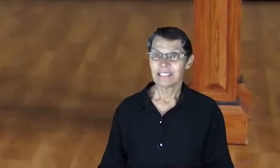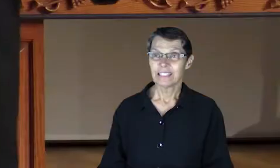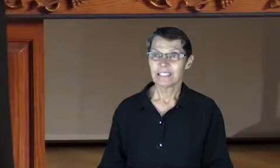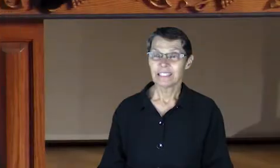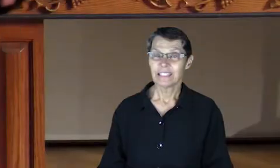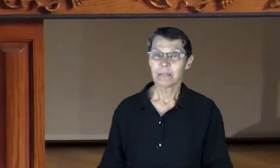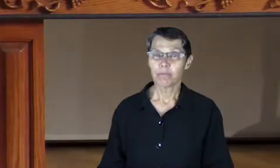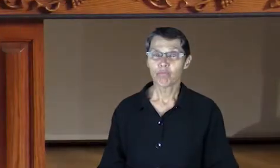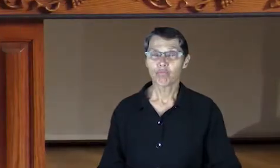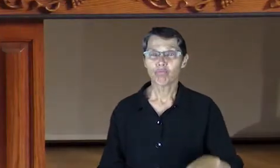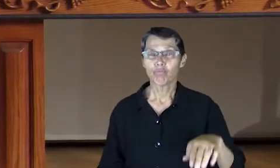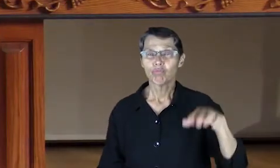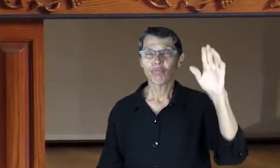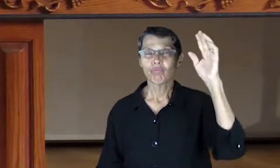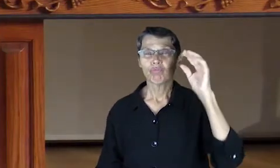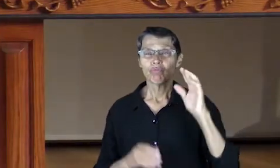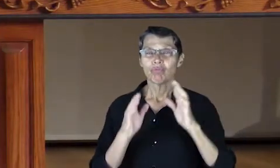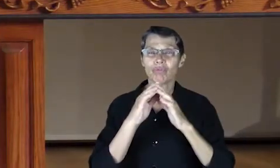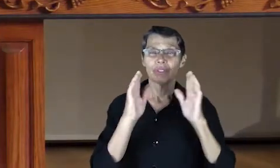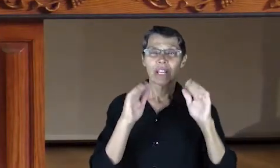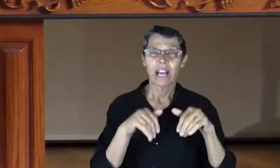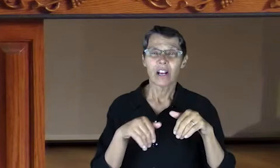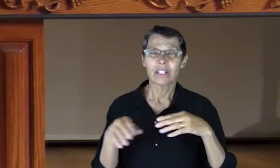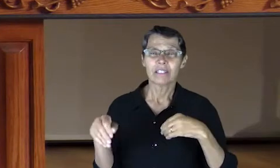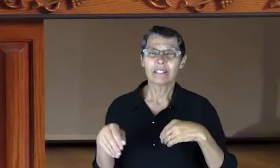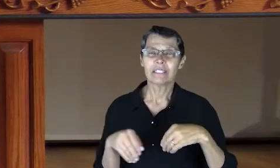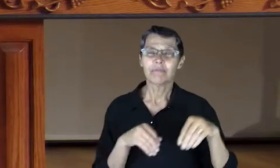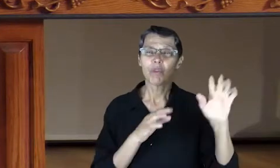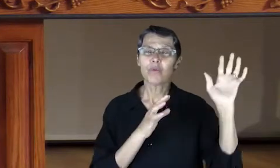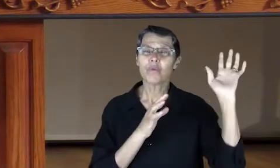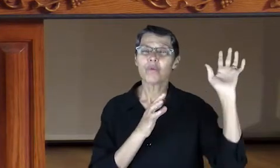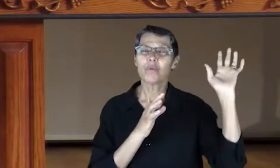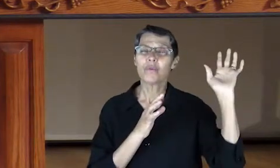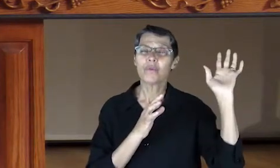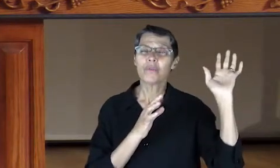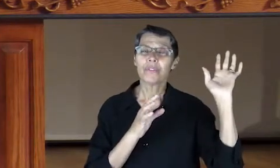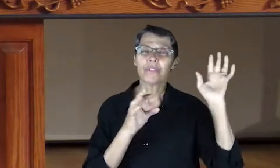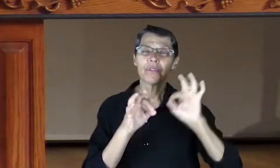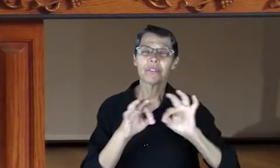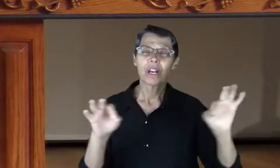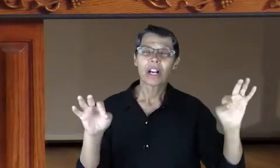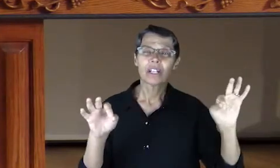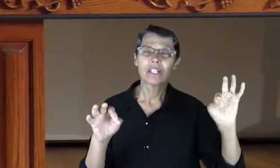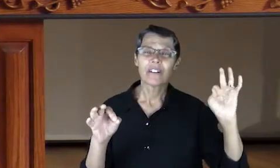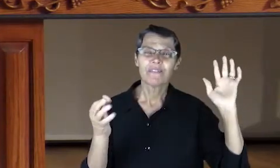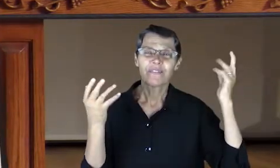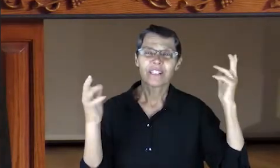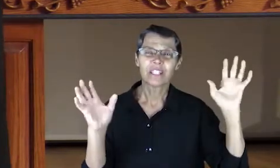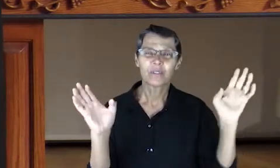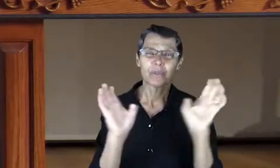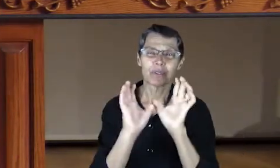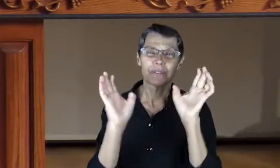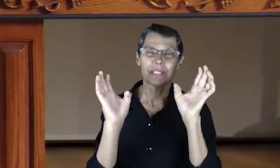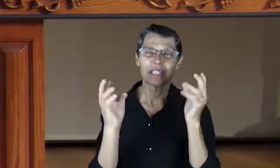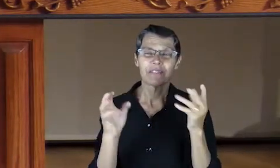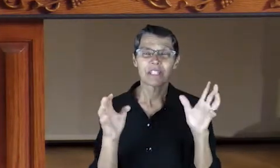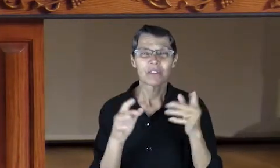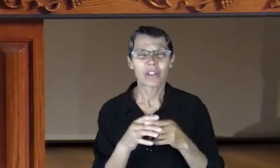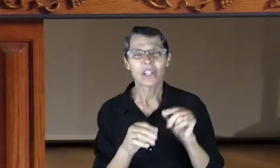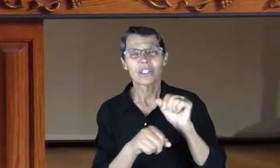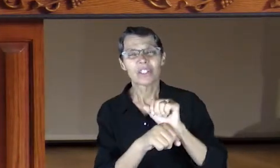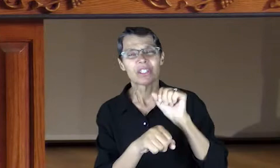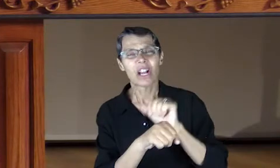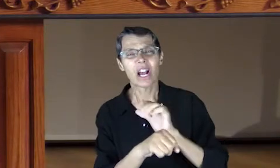You leave home, you gain a degree or a certification or start into a job, and you do very, very